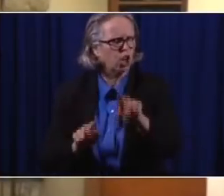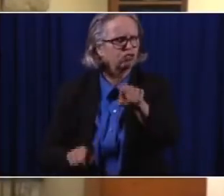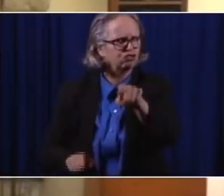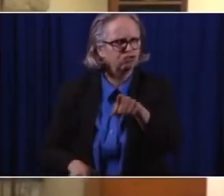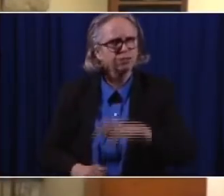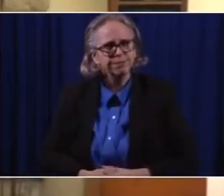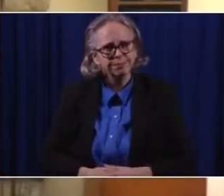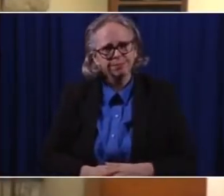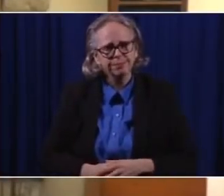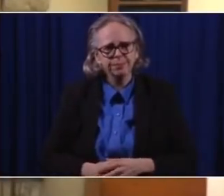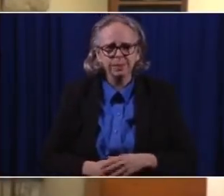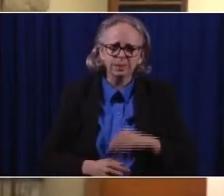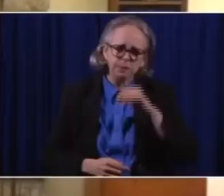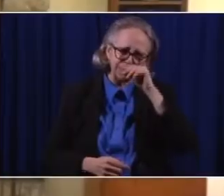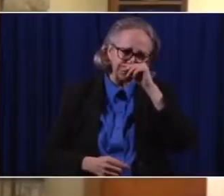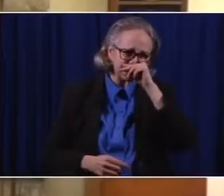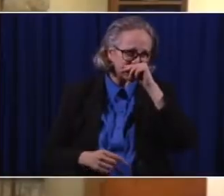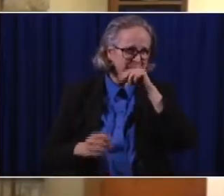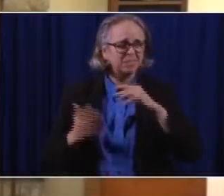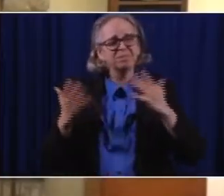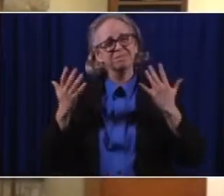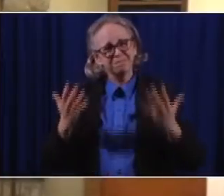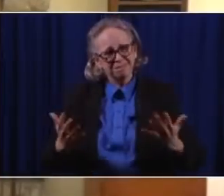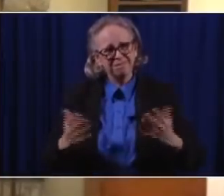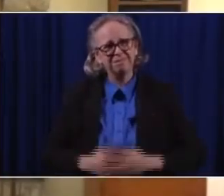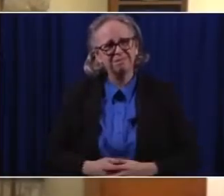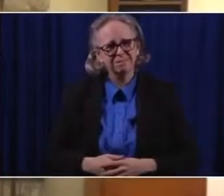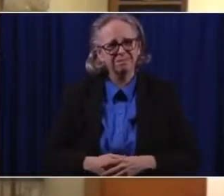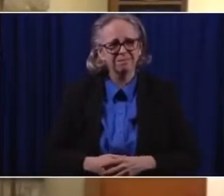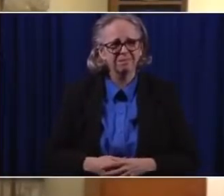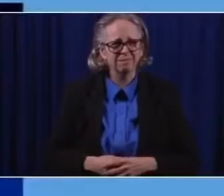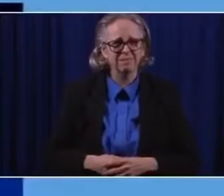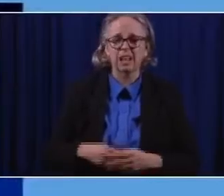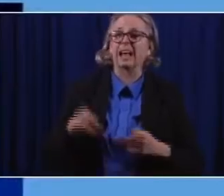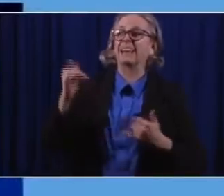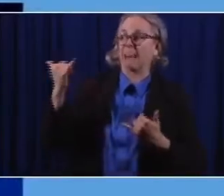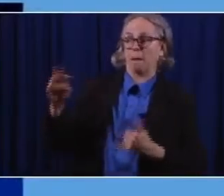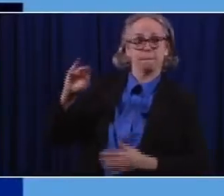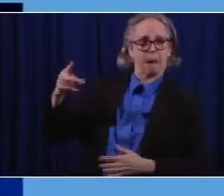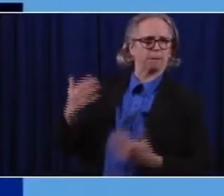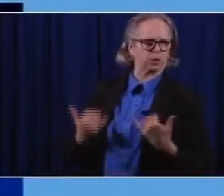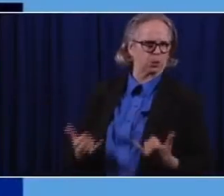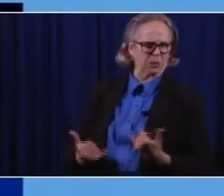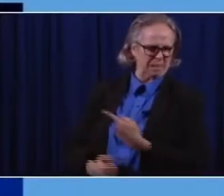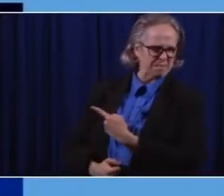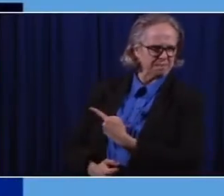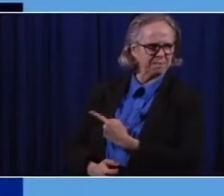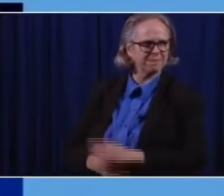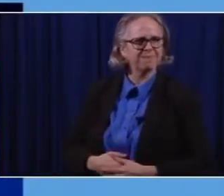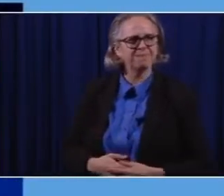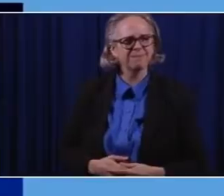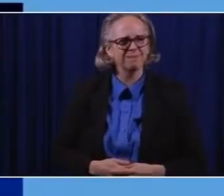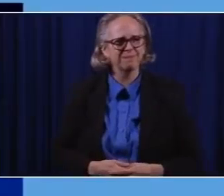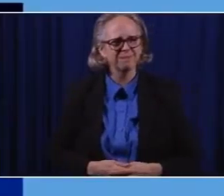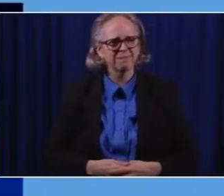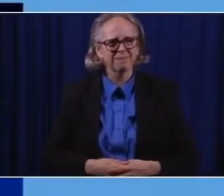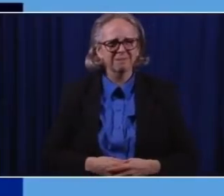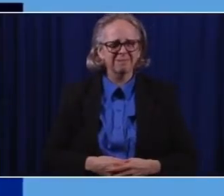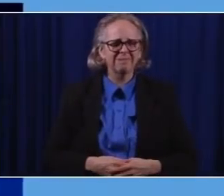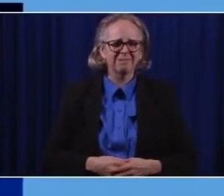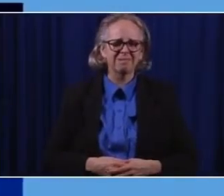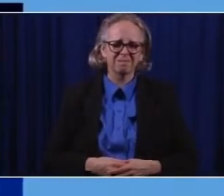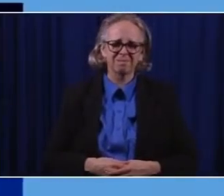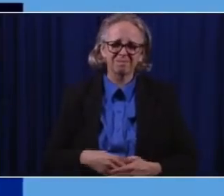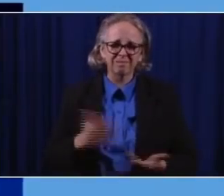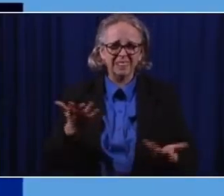Again, this is where we are today. We designed this system really to